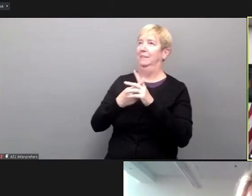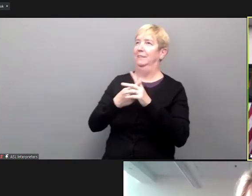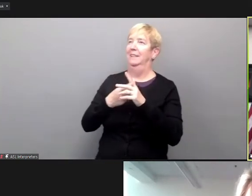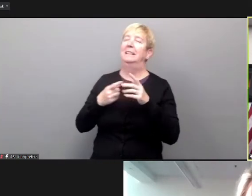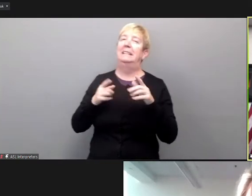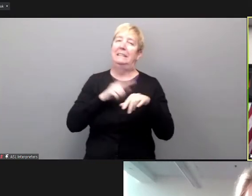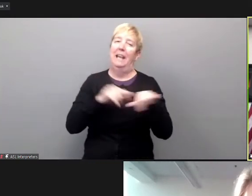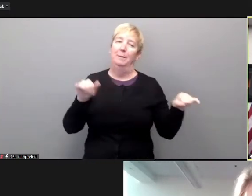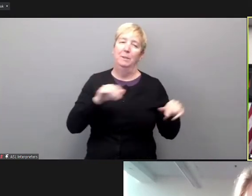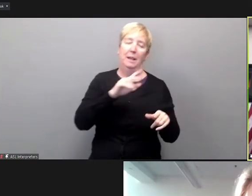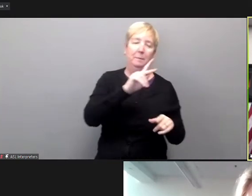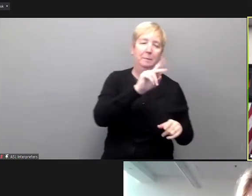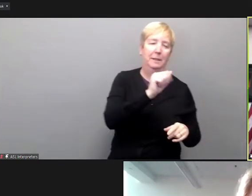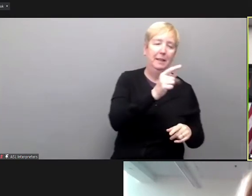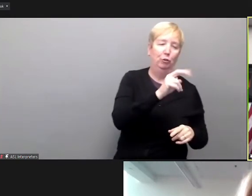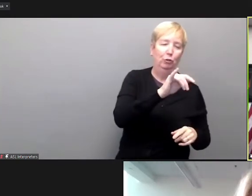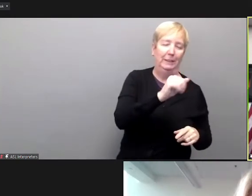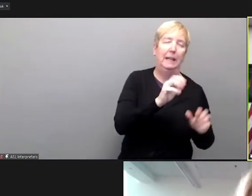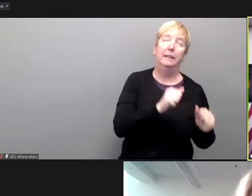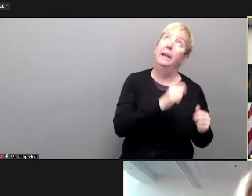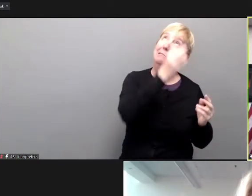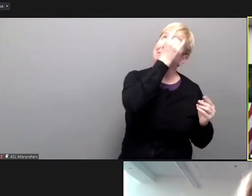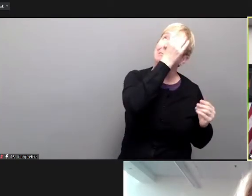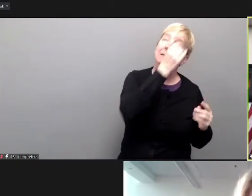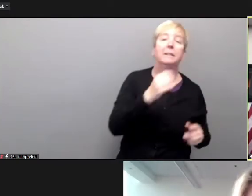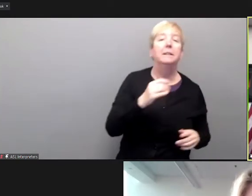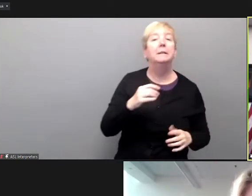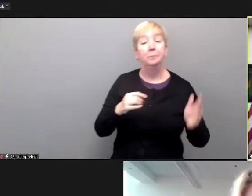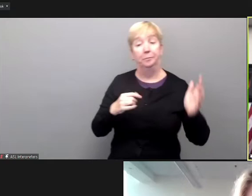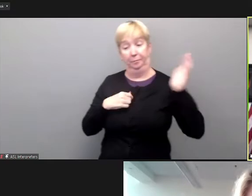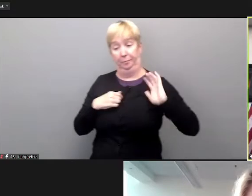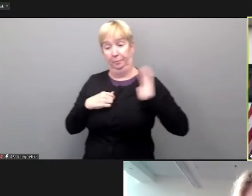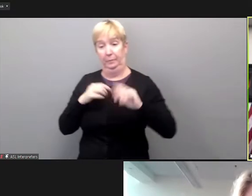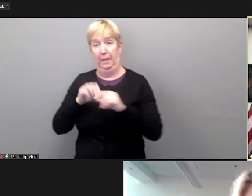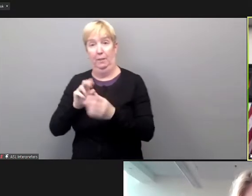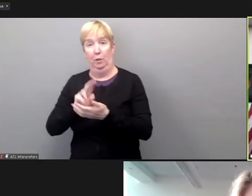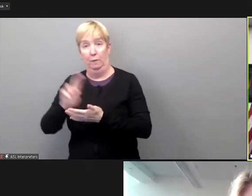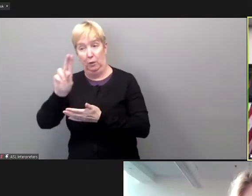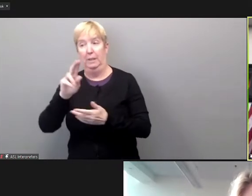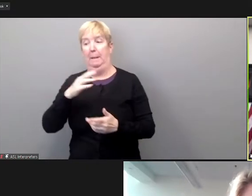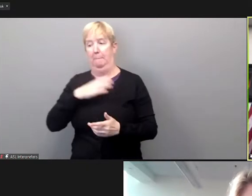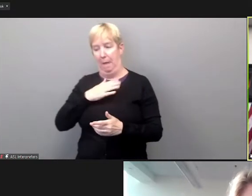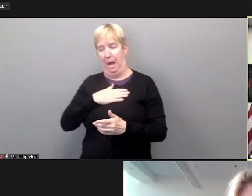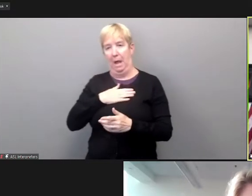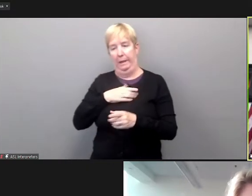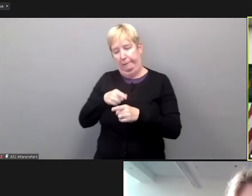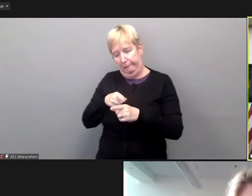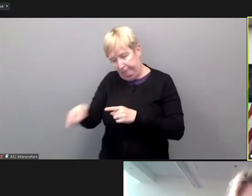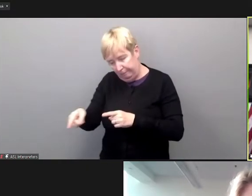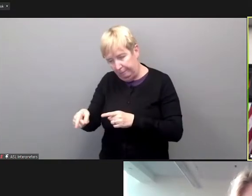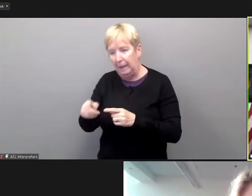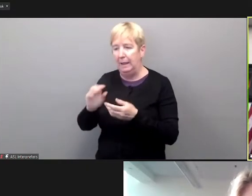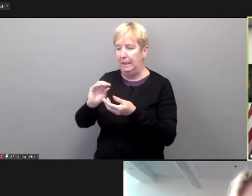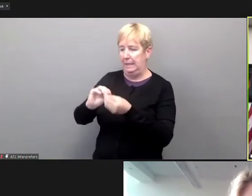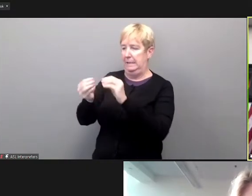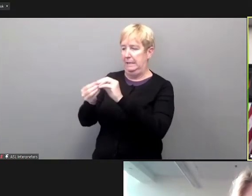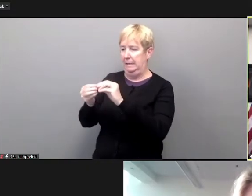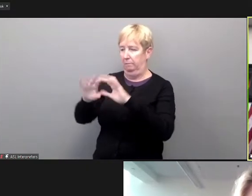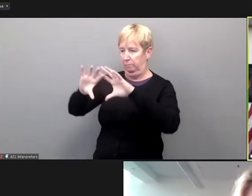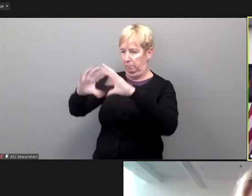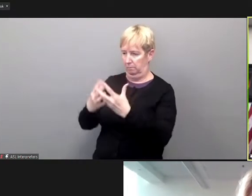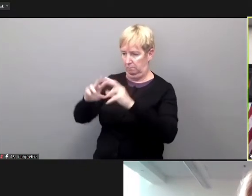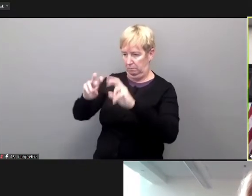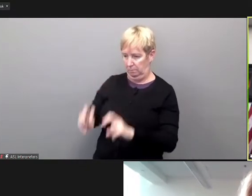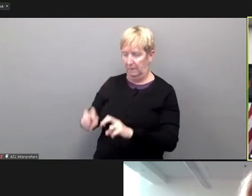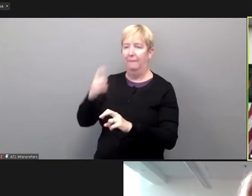at the university, my area of specialty, if you will, was the demographics of aging in New Mexico. I have the data in my